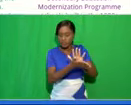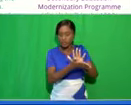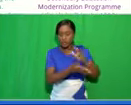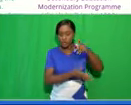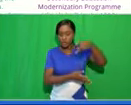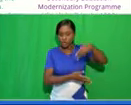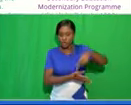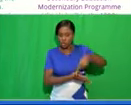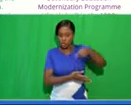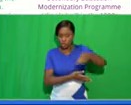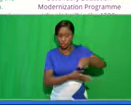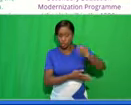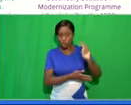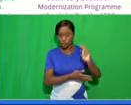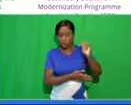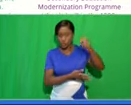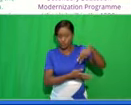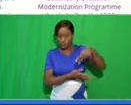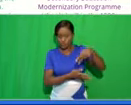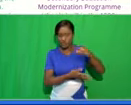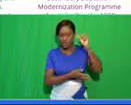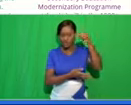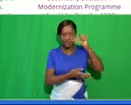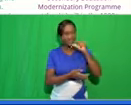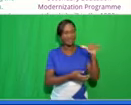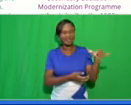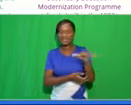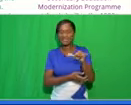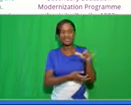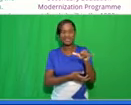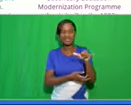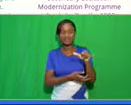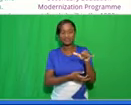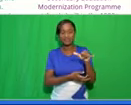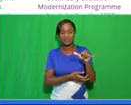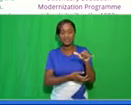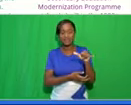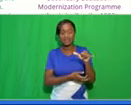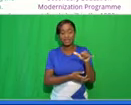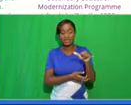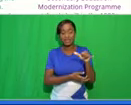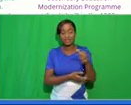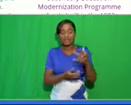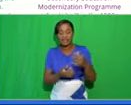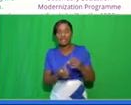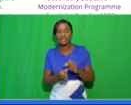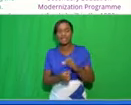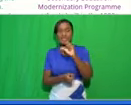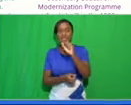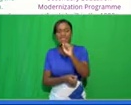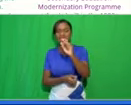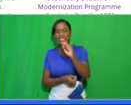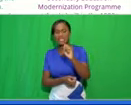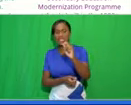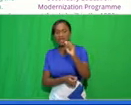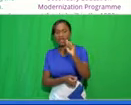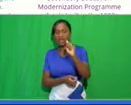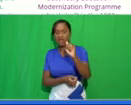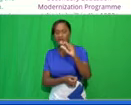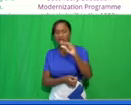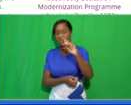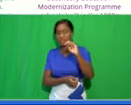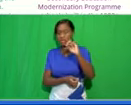Tinapuna government is not the same as even a very good new sector school like St. Augustine.